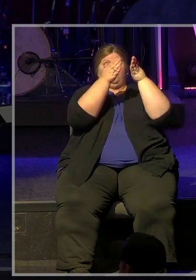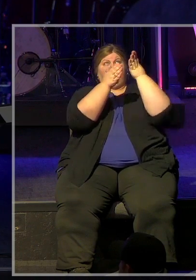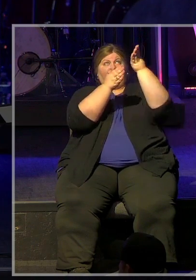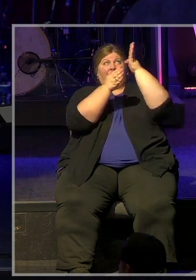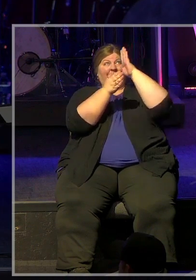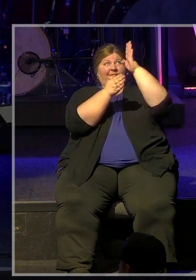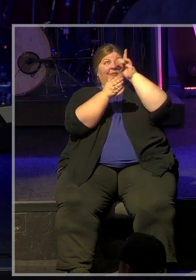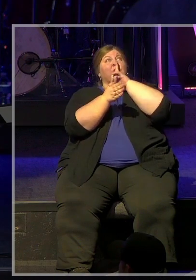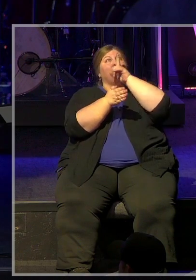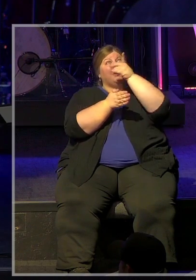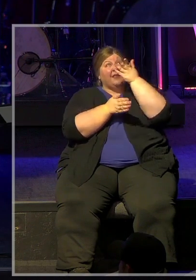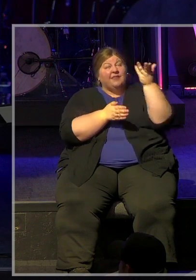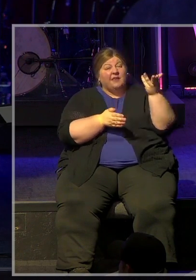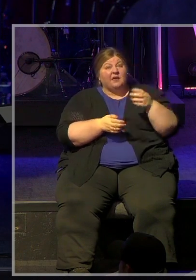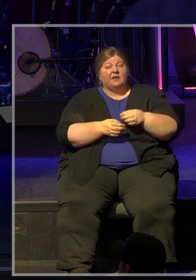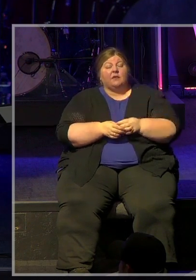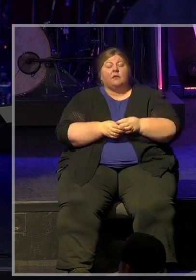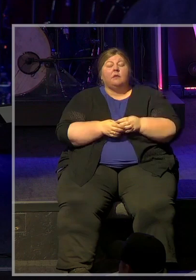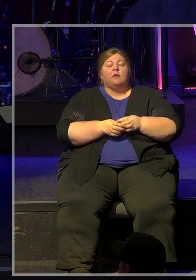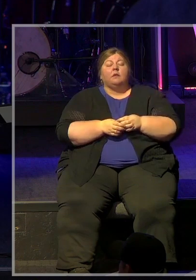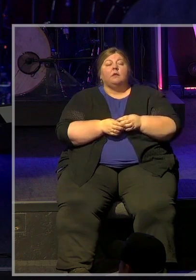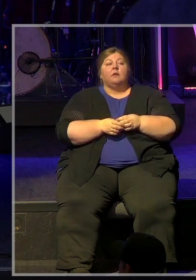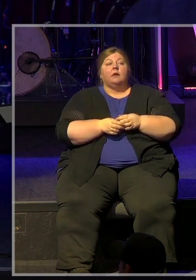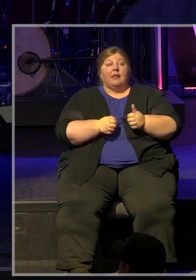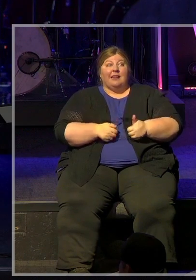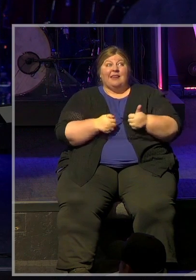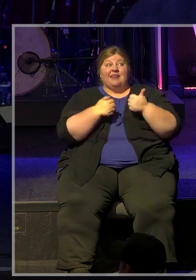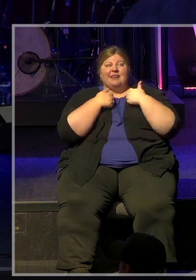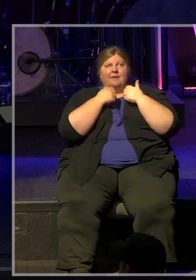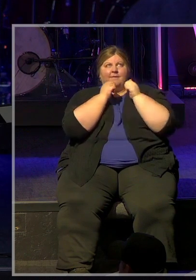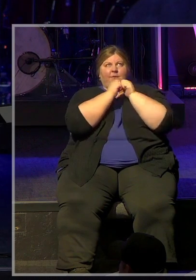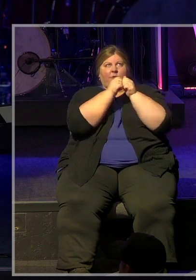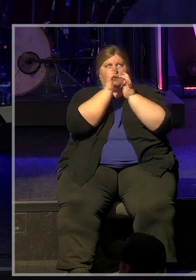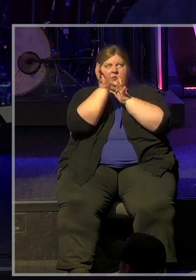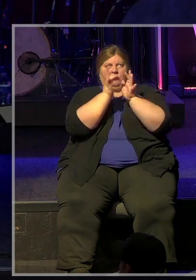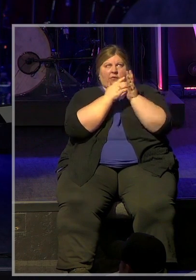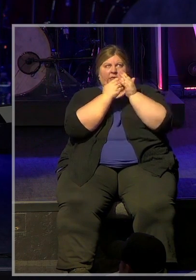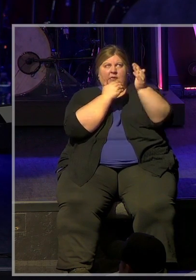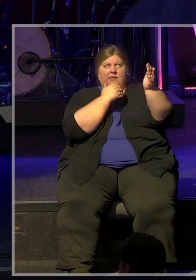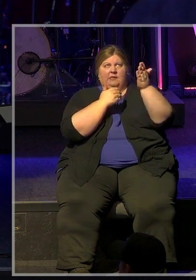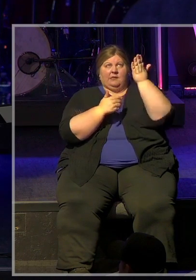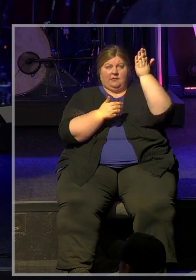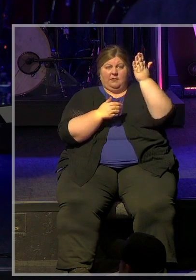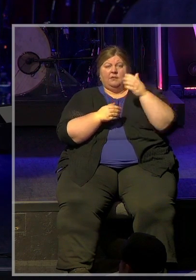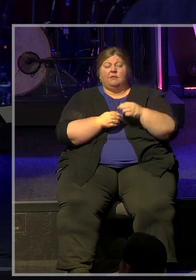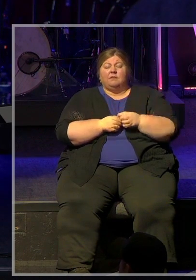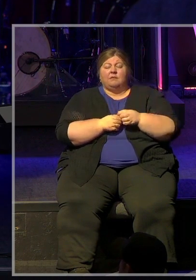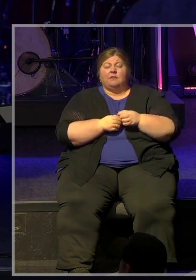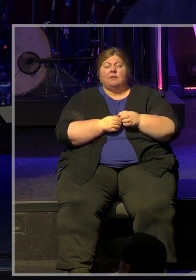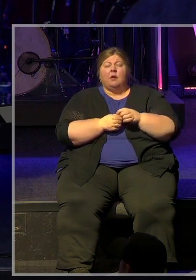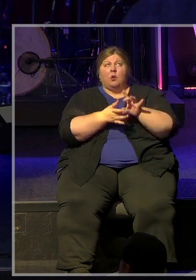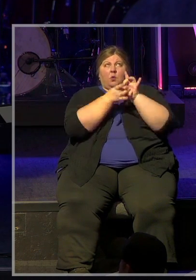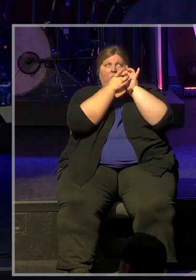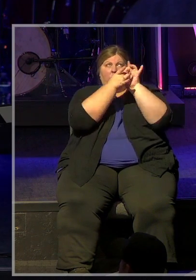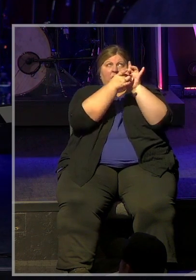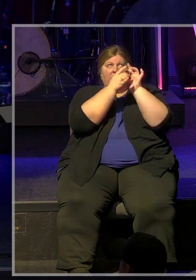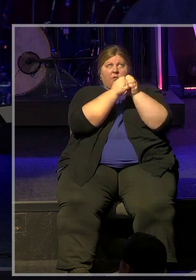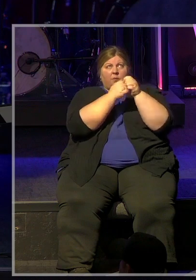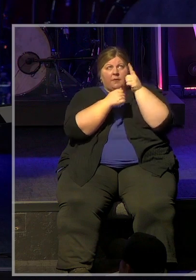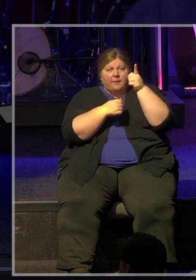to. The real thing is this, a life with Jesus. It's a relationship with